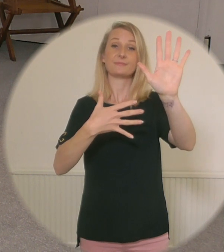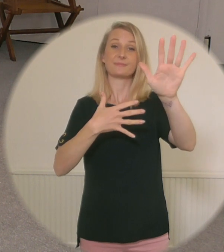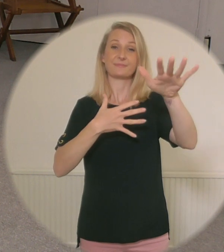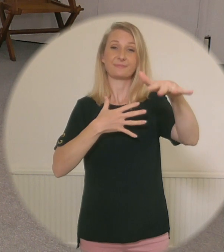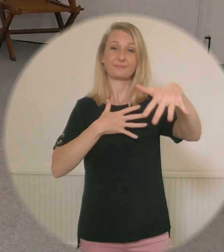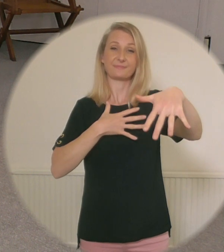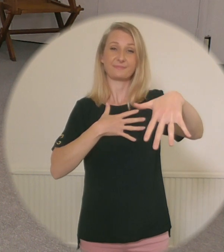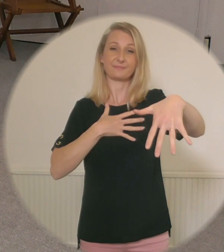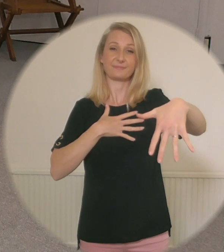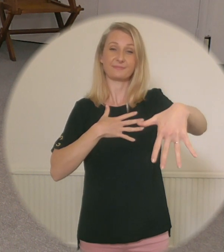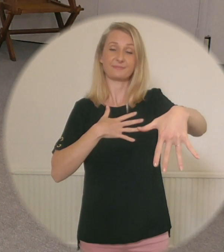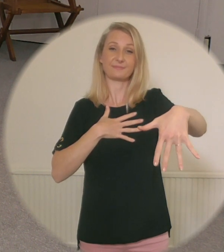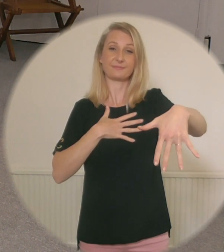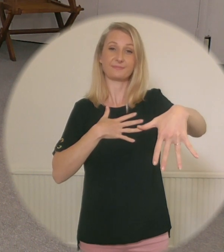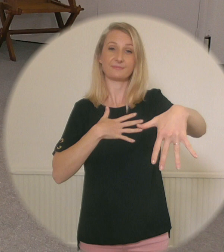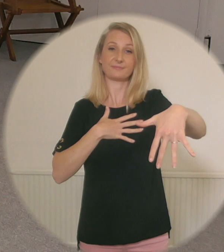And exhale.